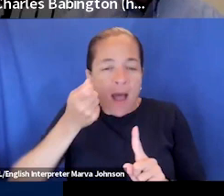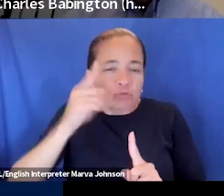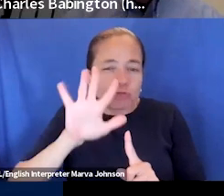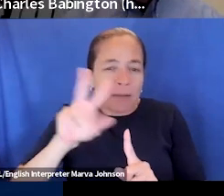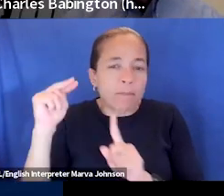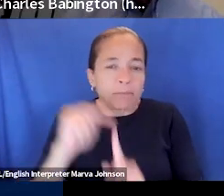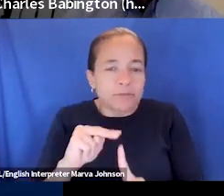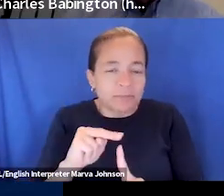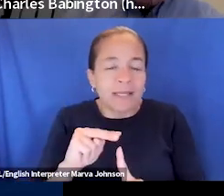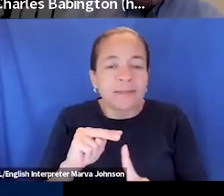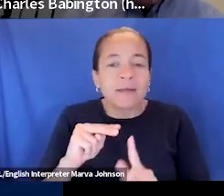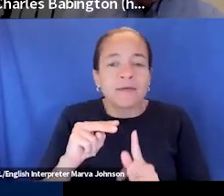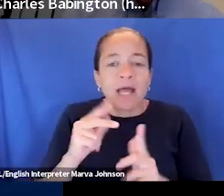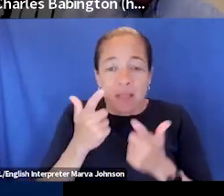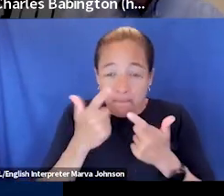would justify it.